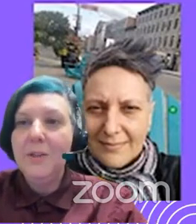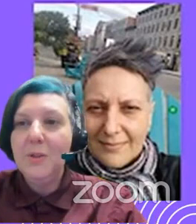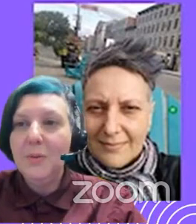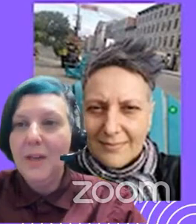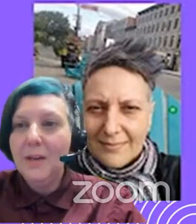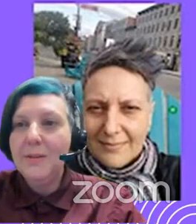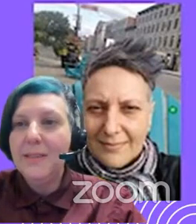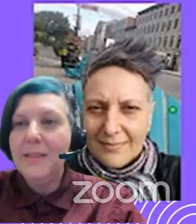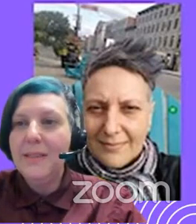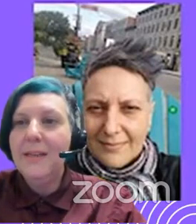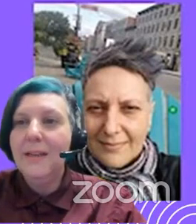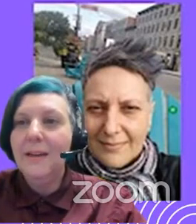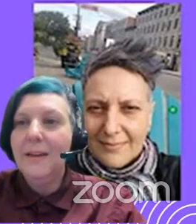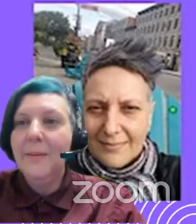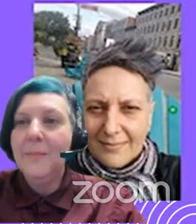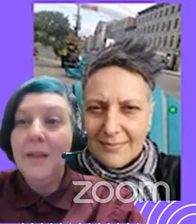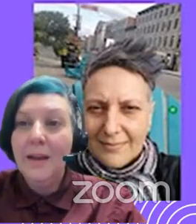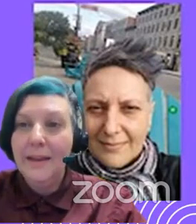Crocker in